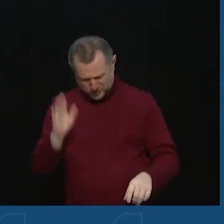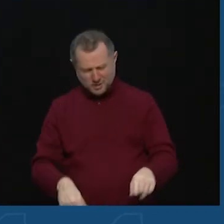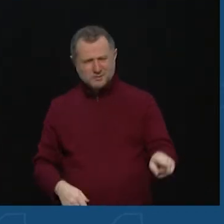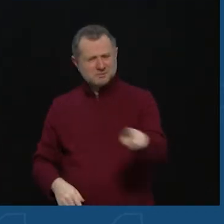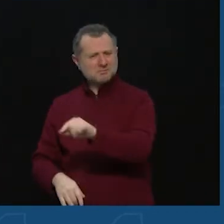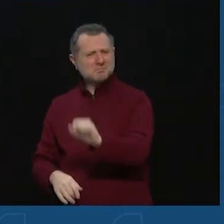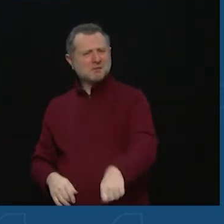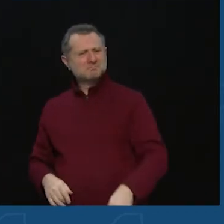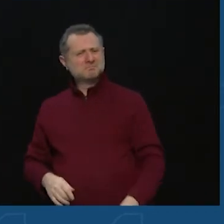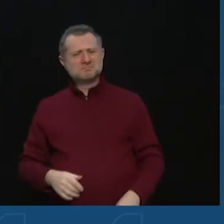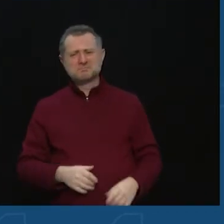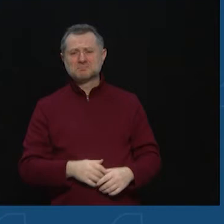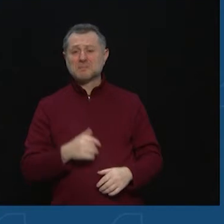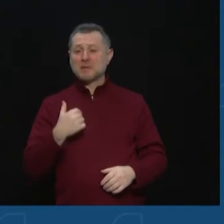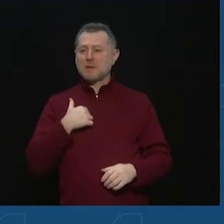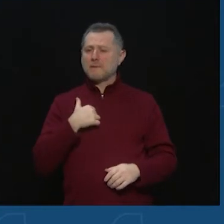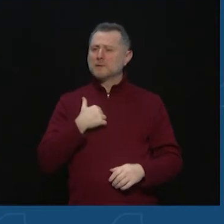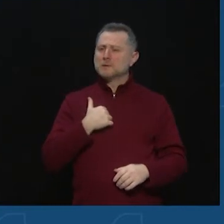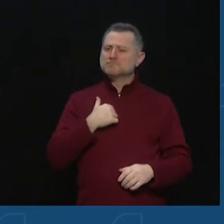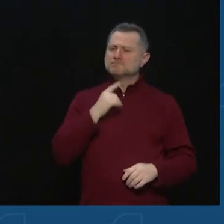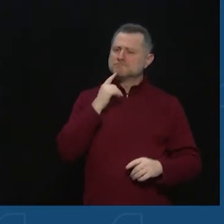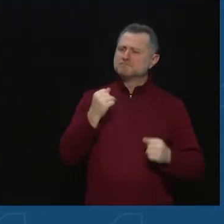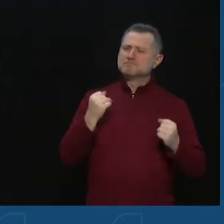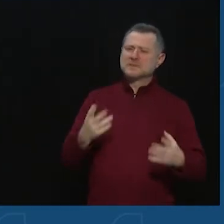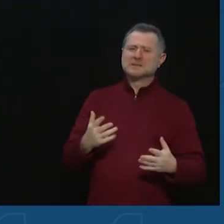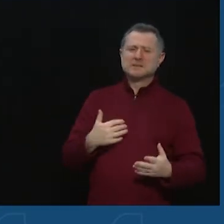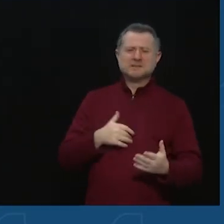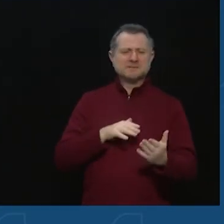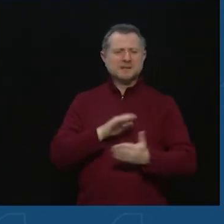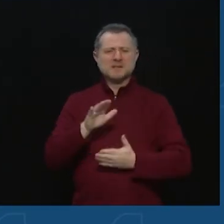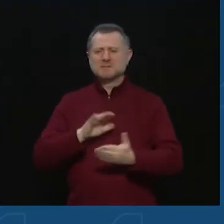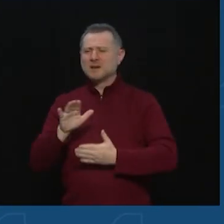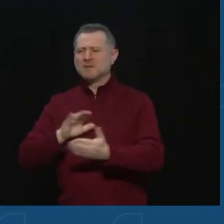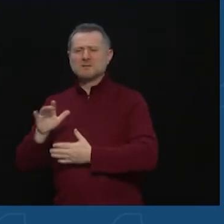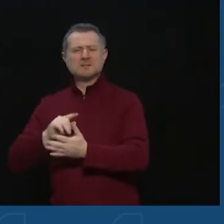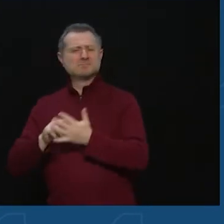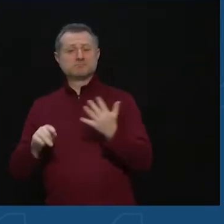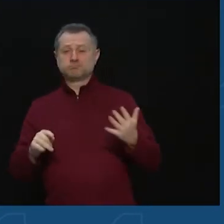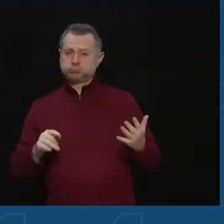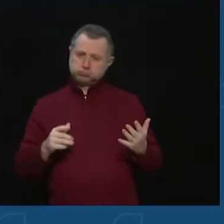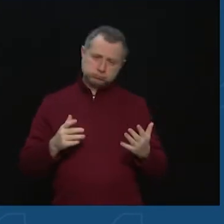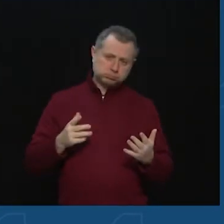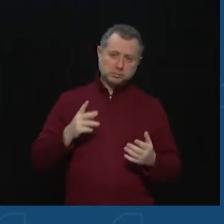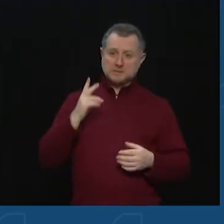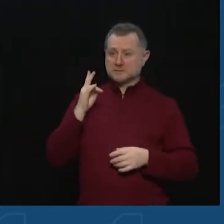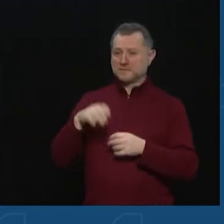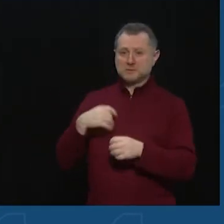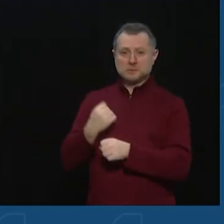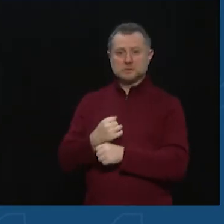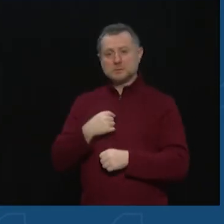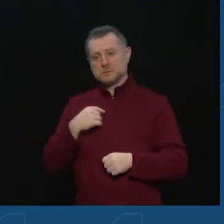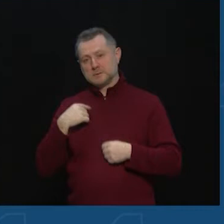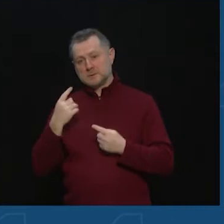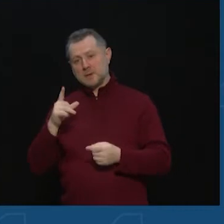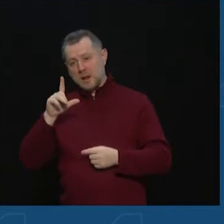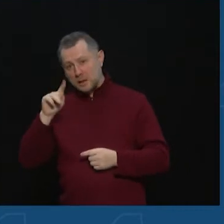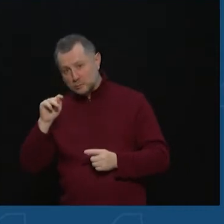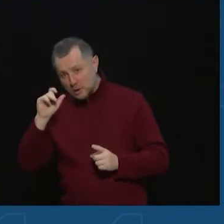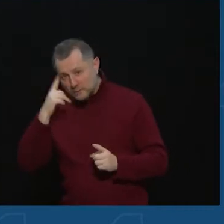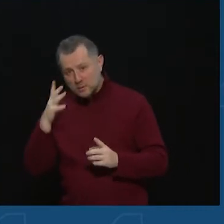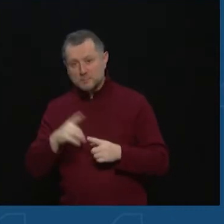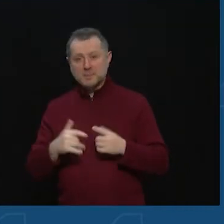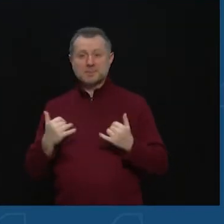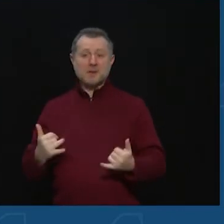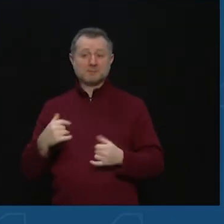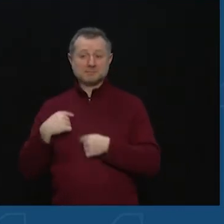lot of encounters over my 7 years as lieutenant governor, now 7 months as governor, with our state police. And